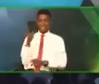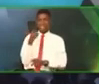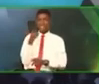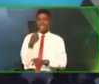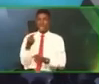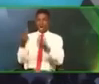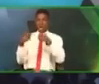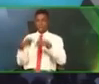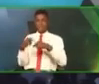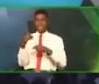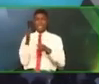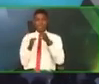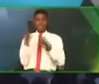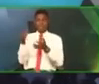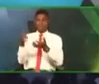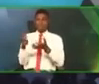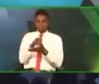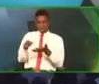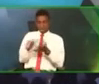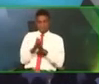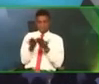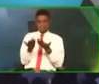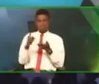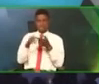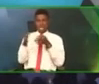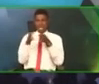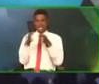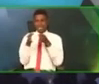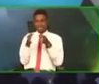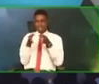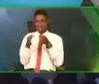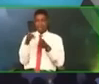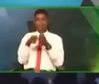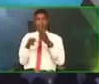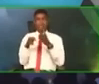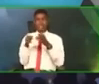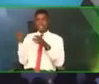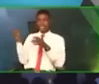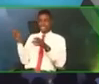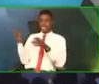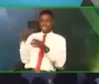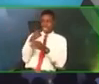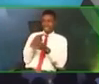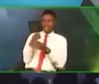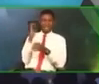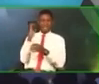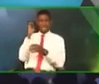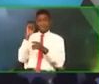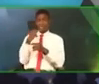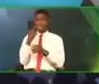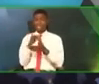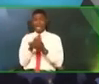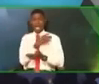if he's to write a book to document this event, he will say, and God said, come. When